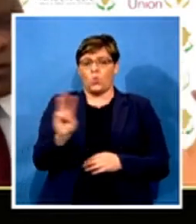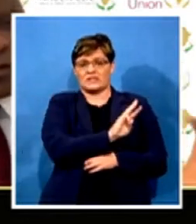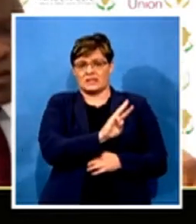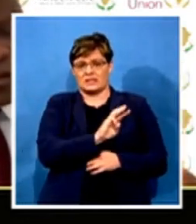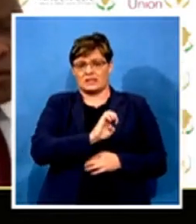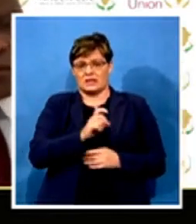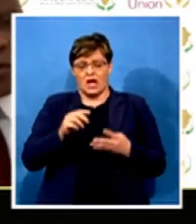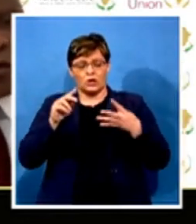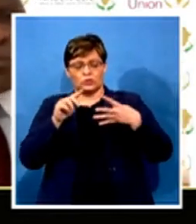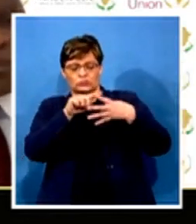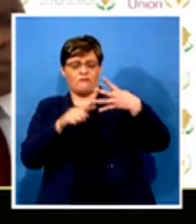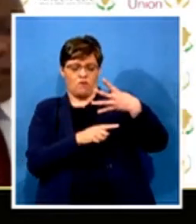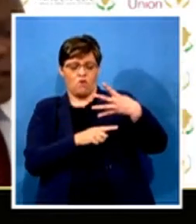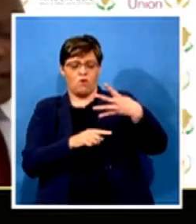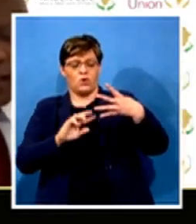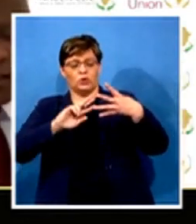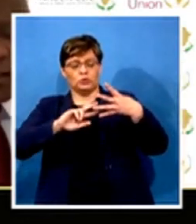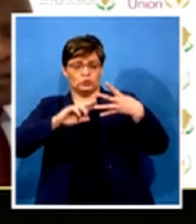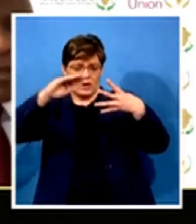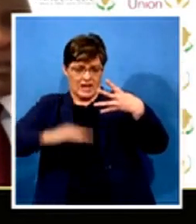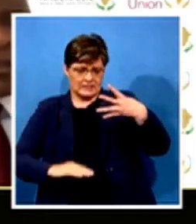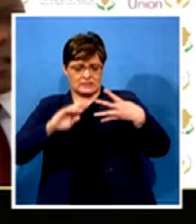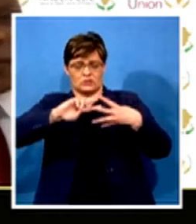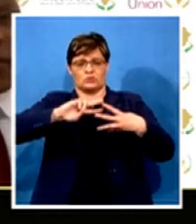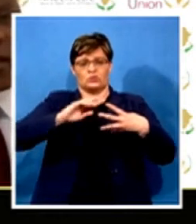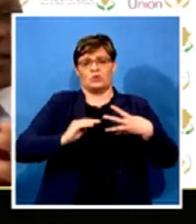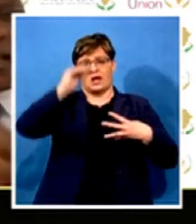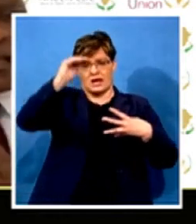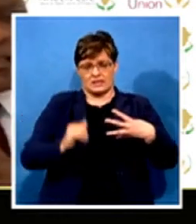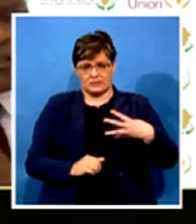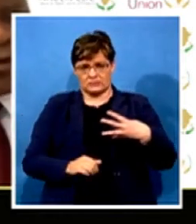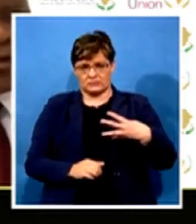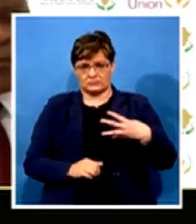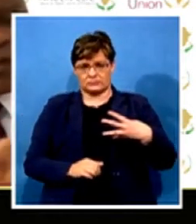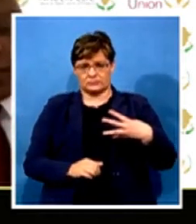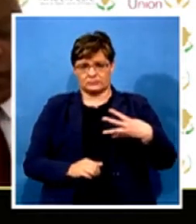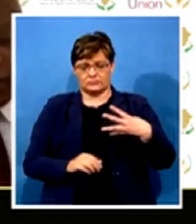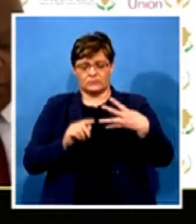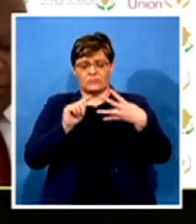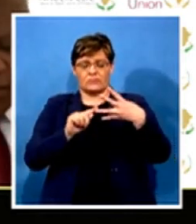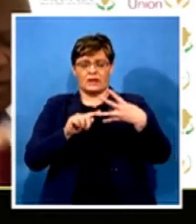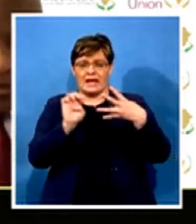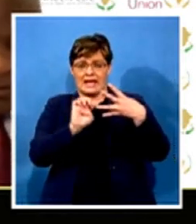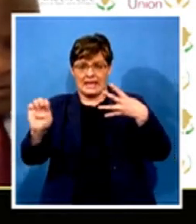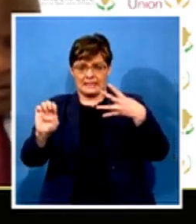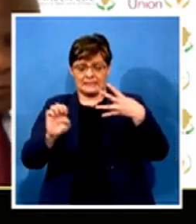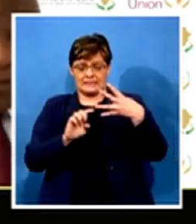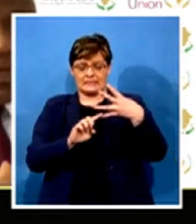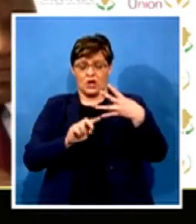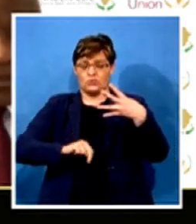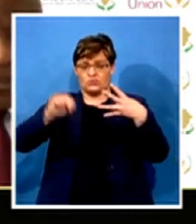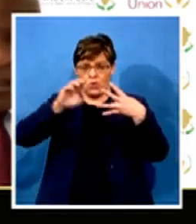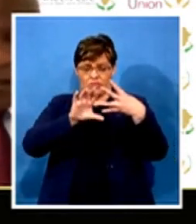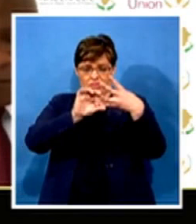you dump them together, that is the East Africa and North Africa, we continue to see some decreases over